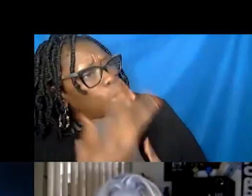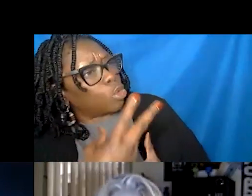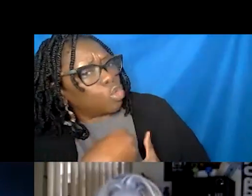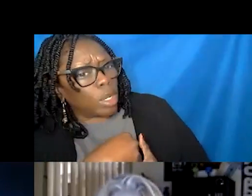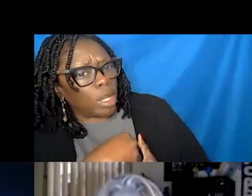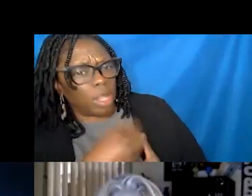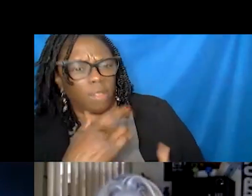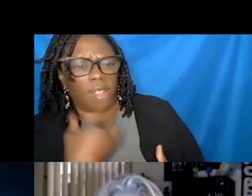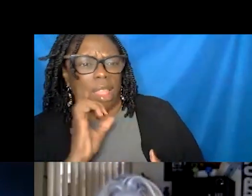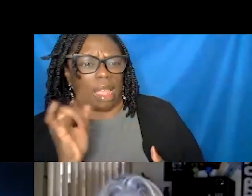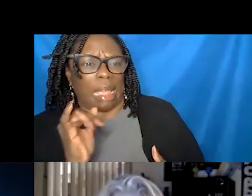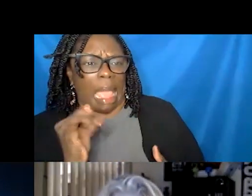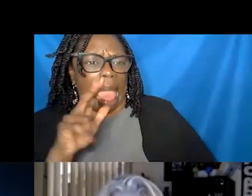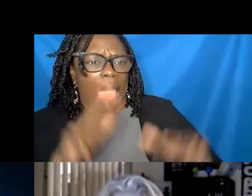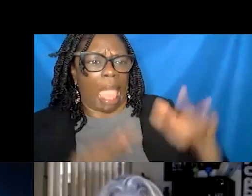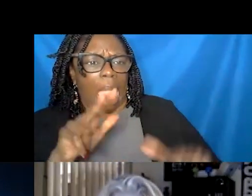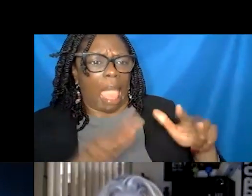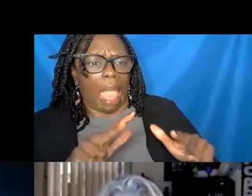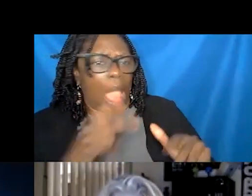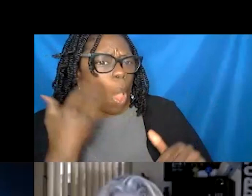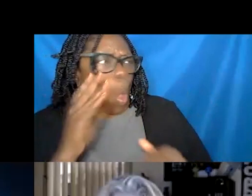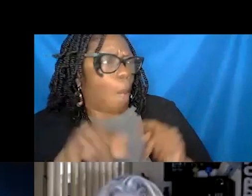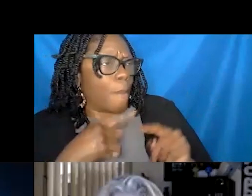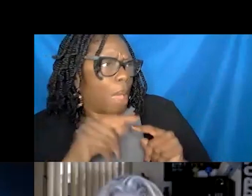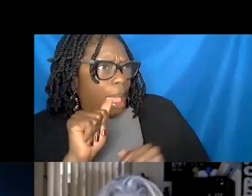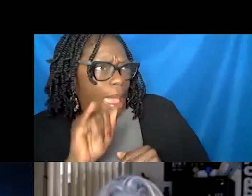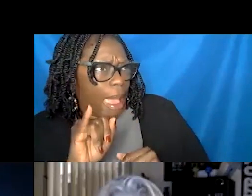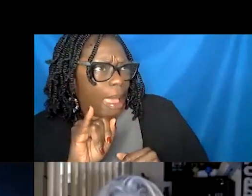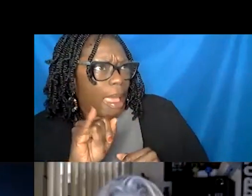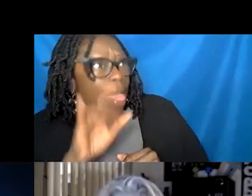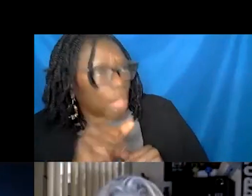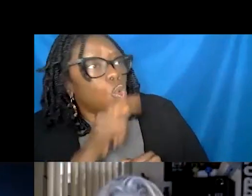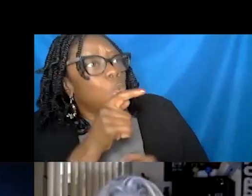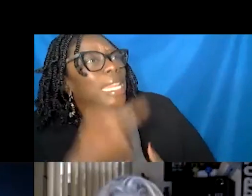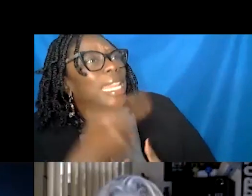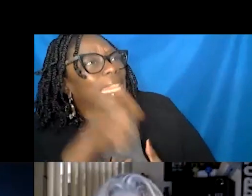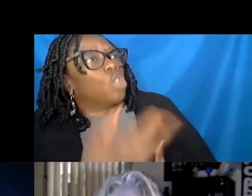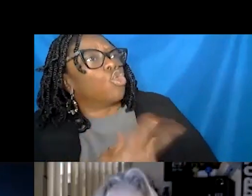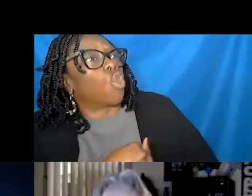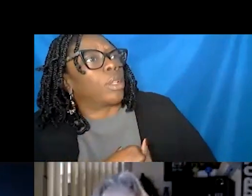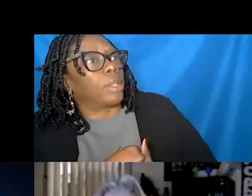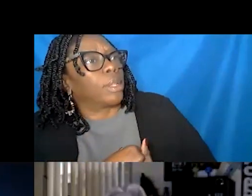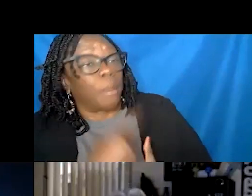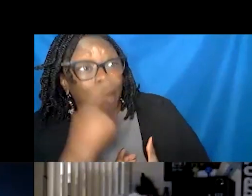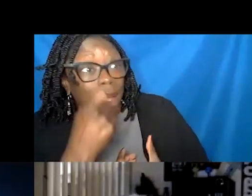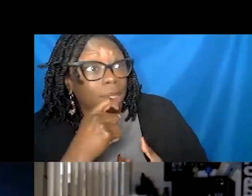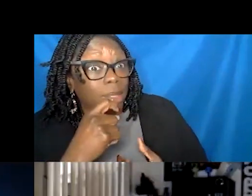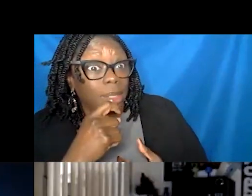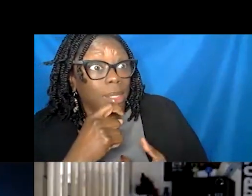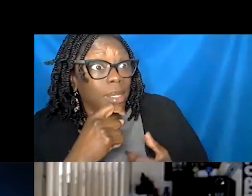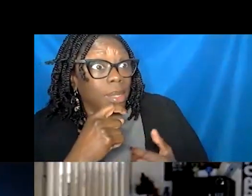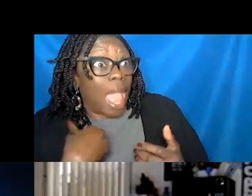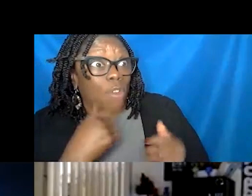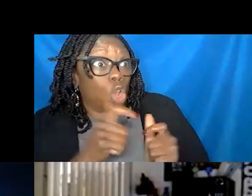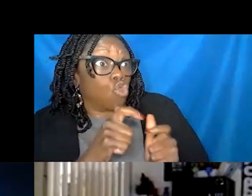feeling like, oh, well, I don't really know much about AI. That's actually some of the voices that we need as well. One of the things that we recognize as a task force is that we have this